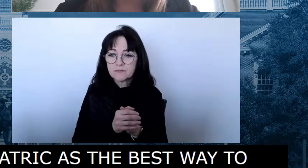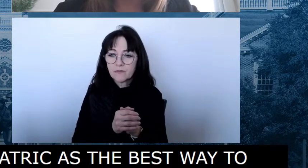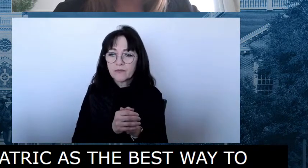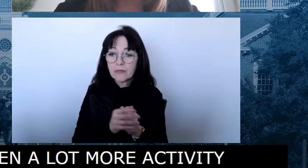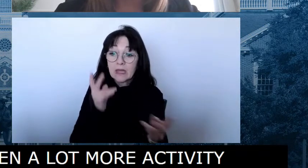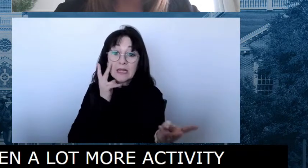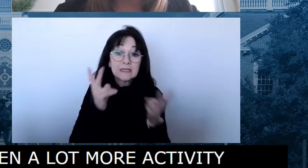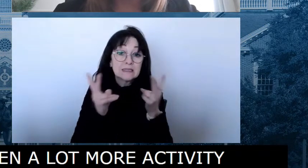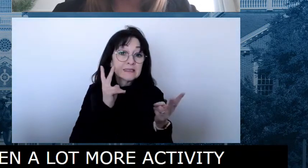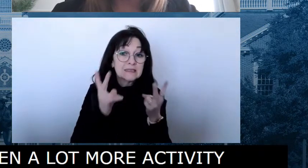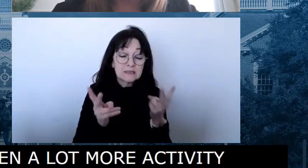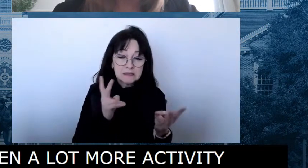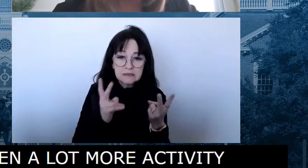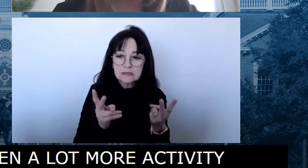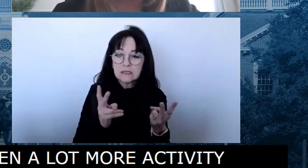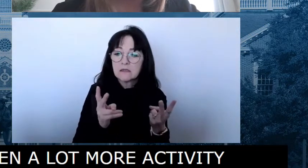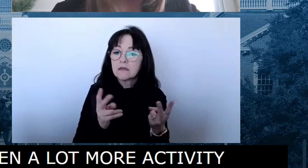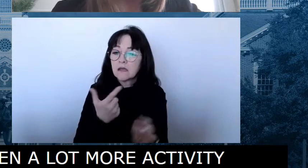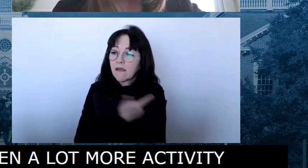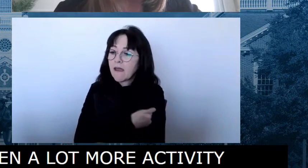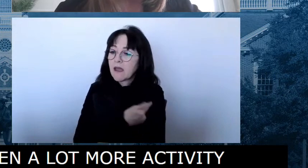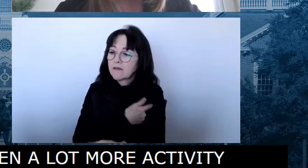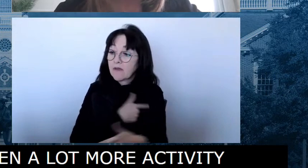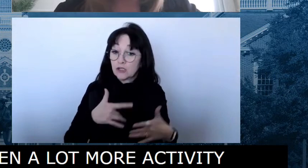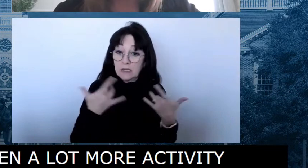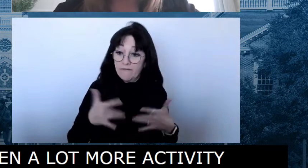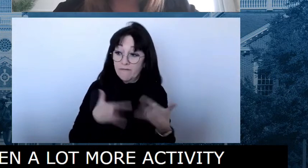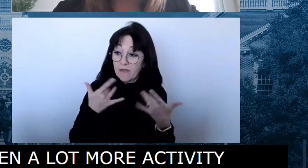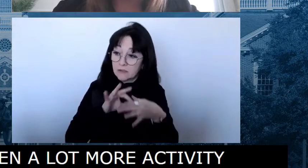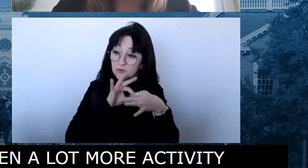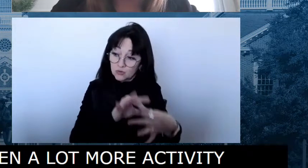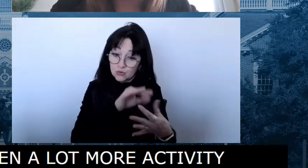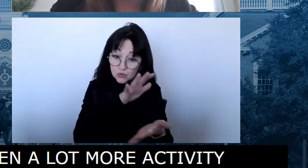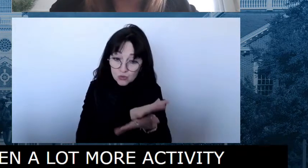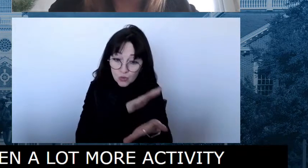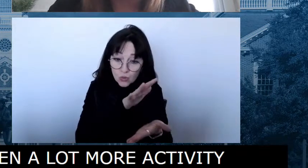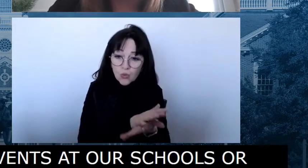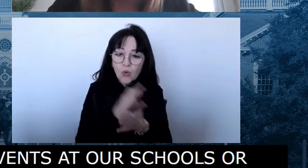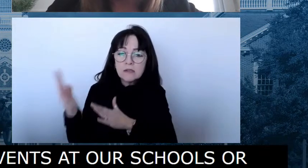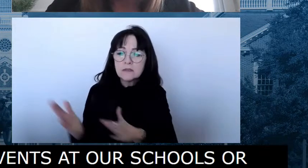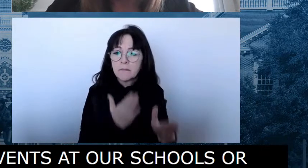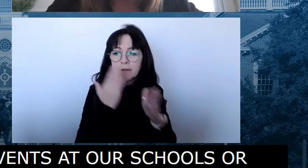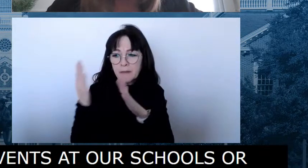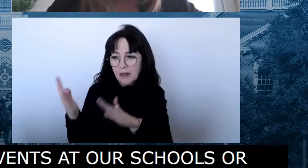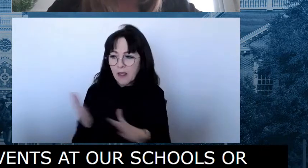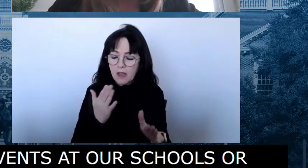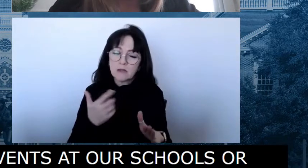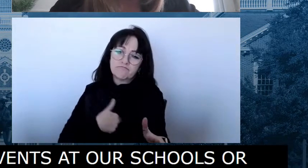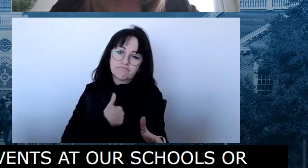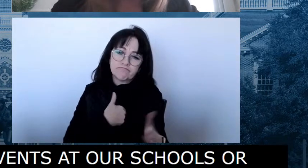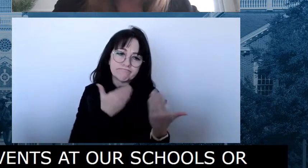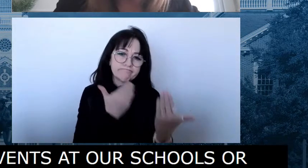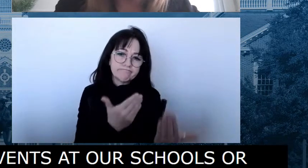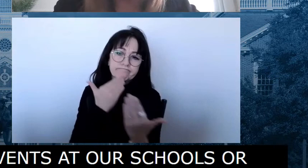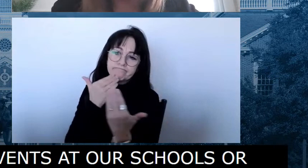or vaccination events being planned. So really appreciative of schools for stepping up, and also community